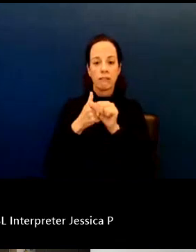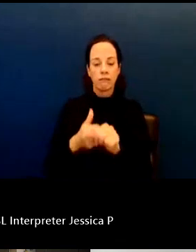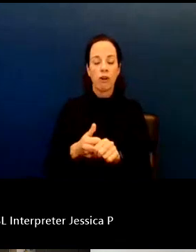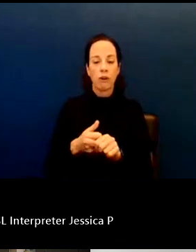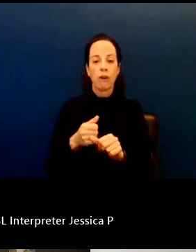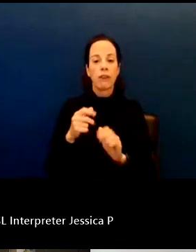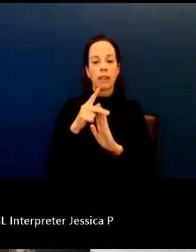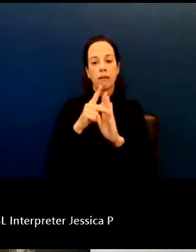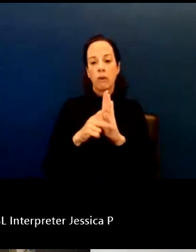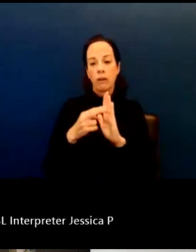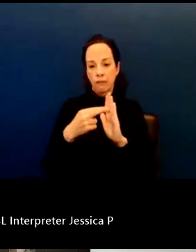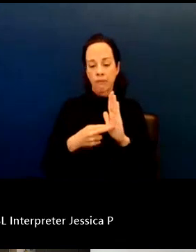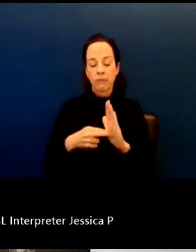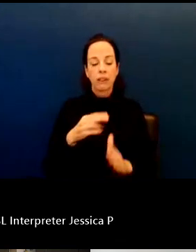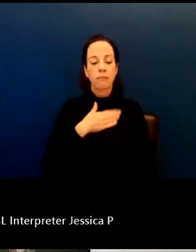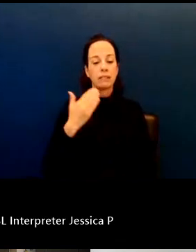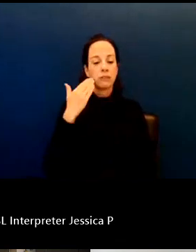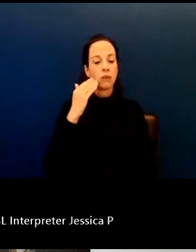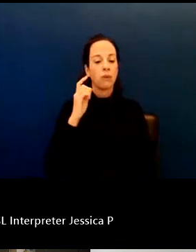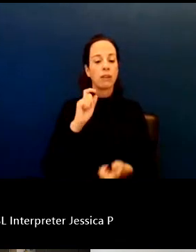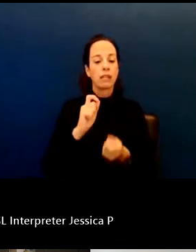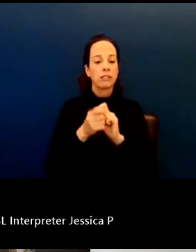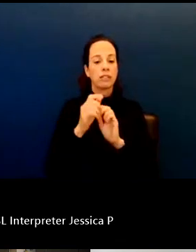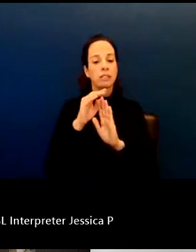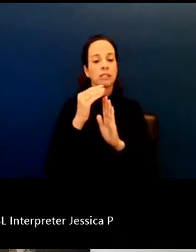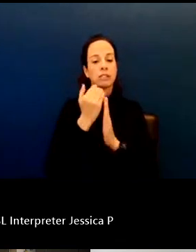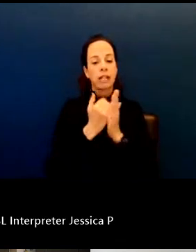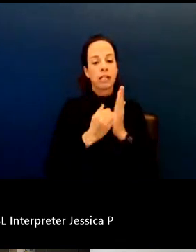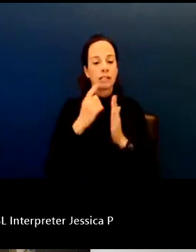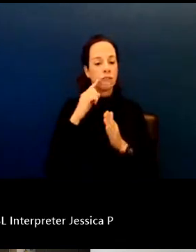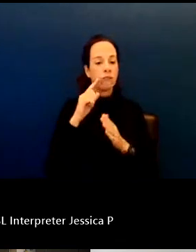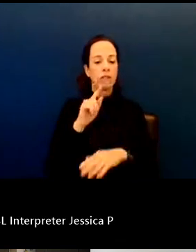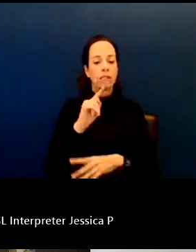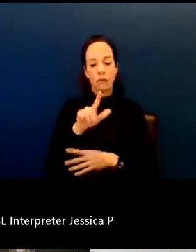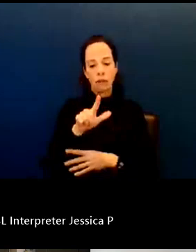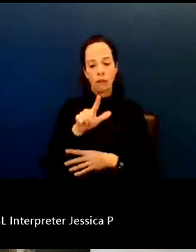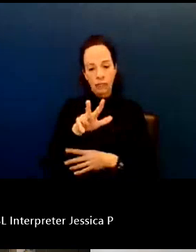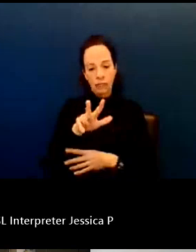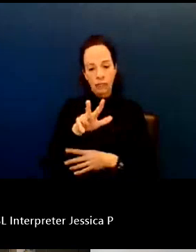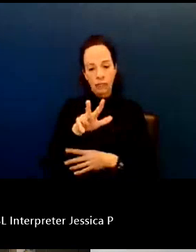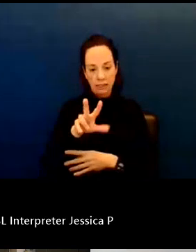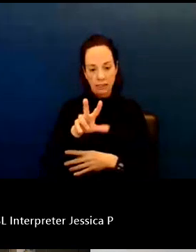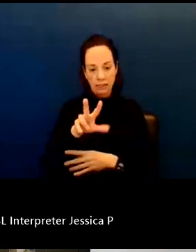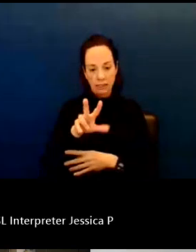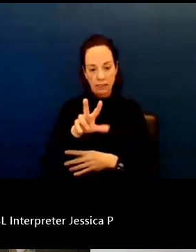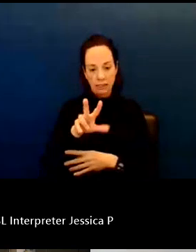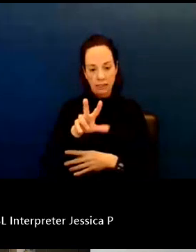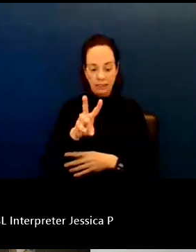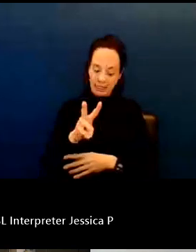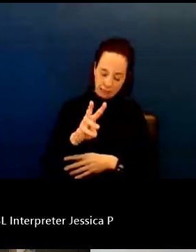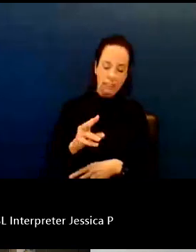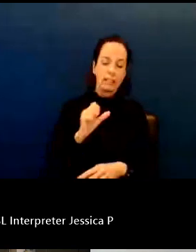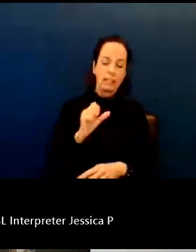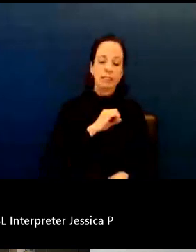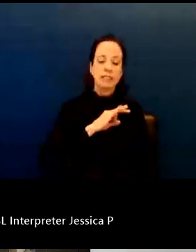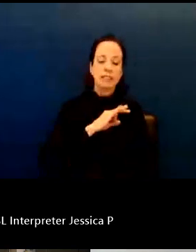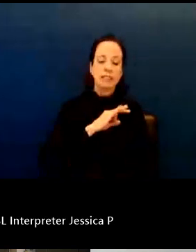Please note the change list for tabs 136. Staff recommends your approval of tabs 129 through